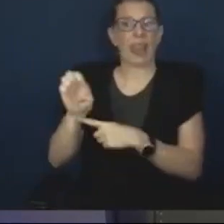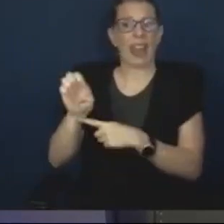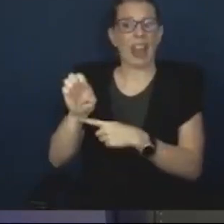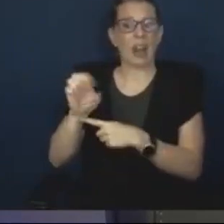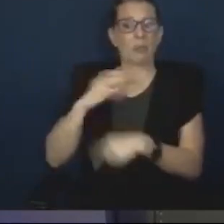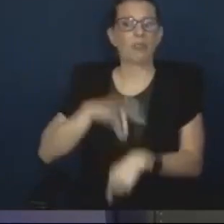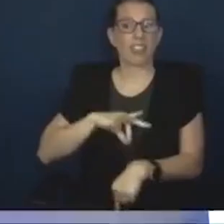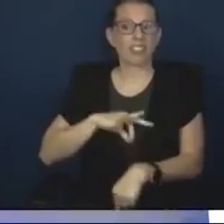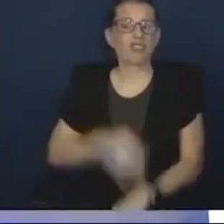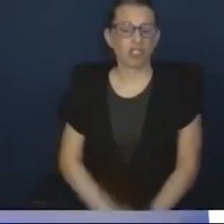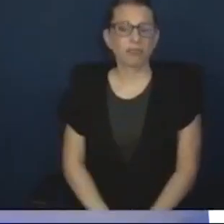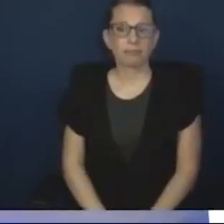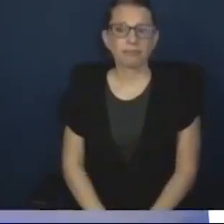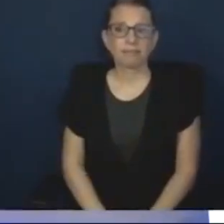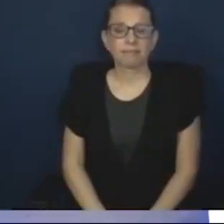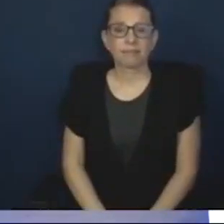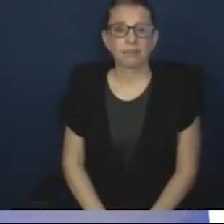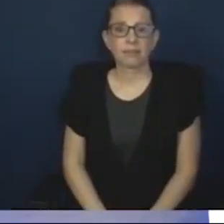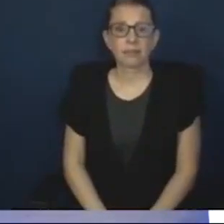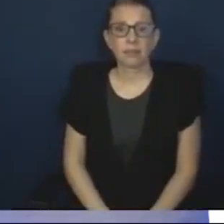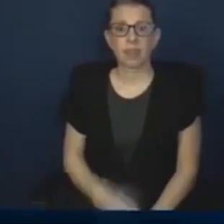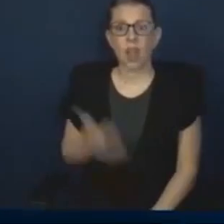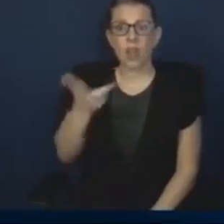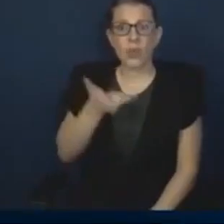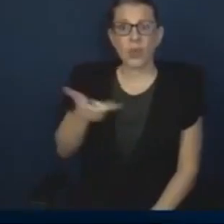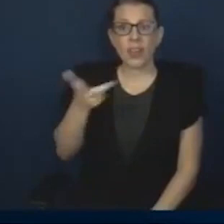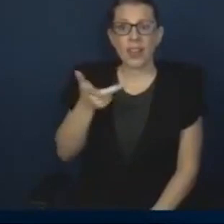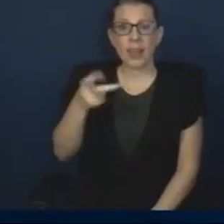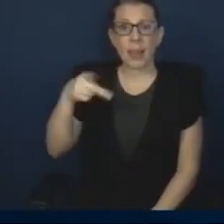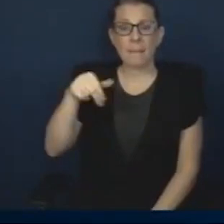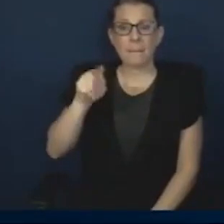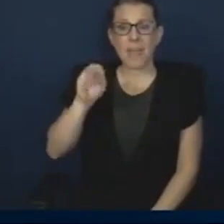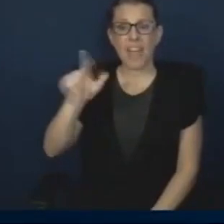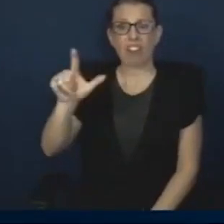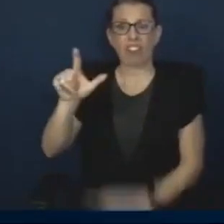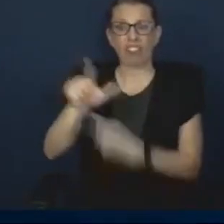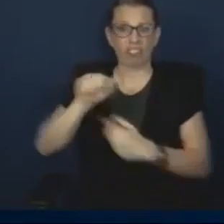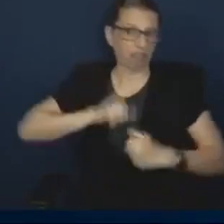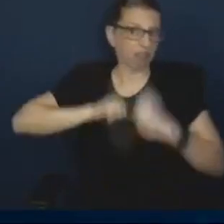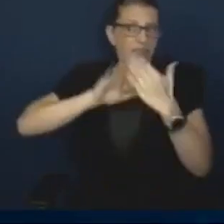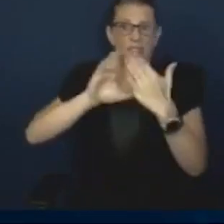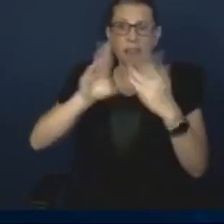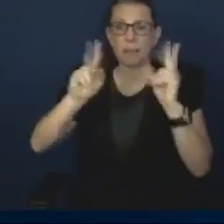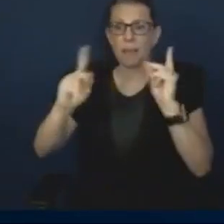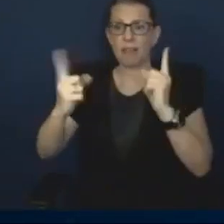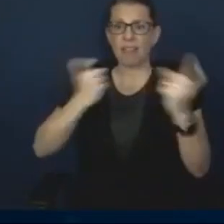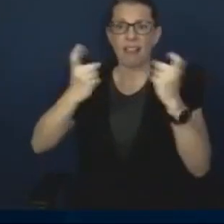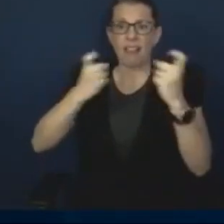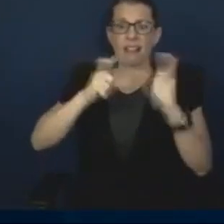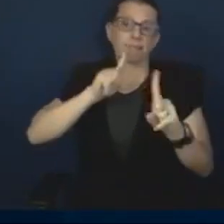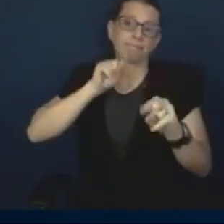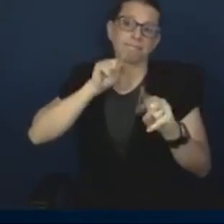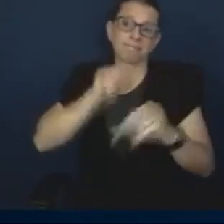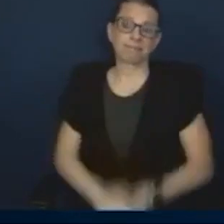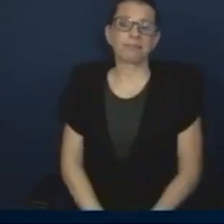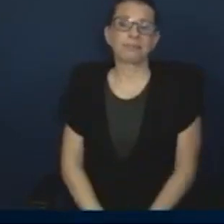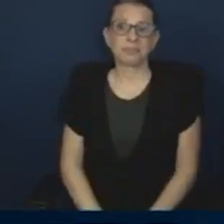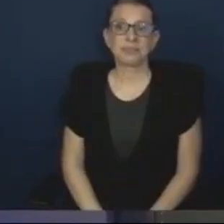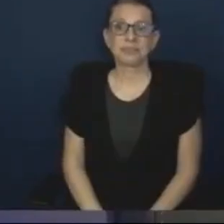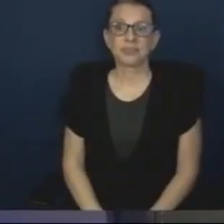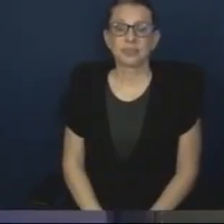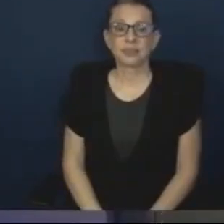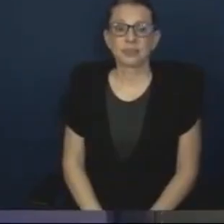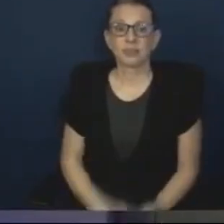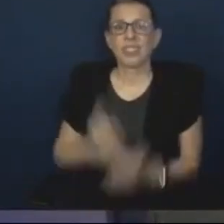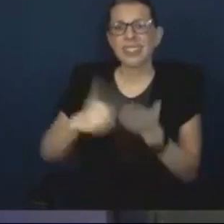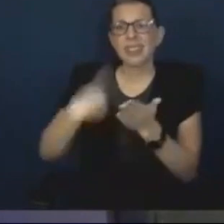now all three of our doctors right here on this panel are thrust in front of people answering questions and doing your thing. And some of us are pretty goofy looking and are